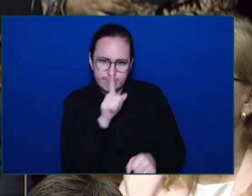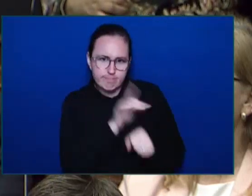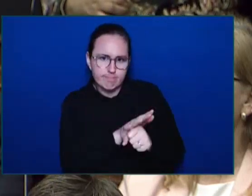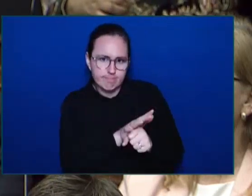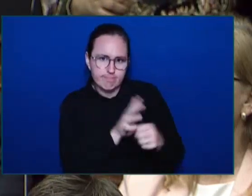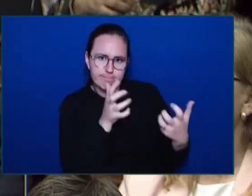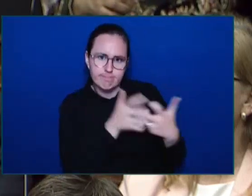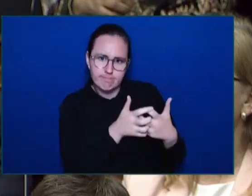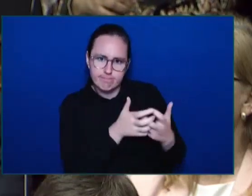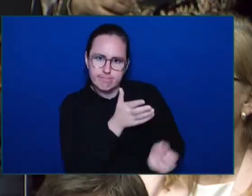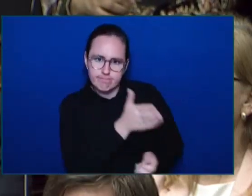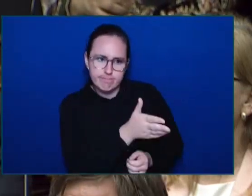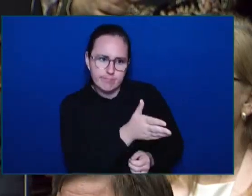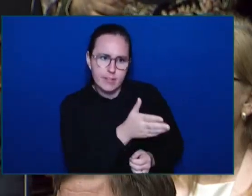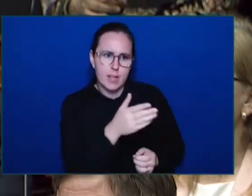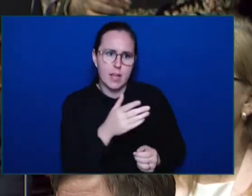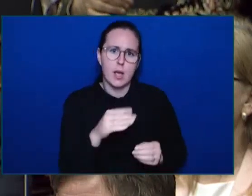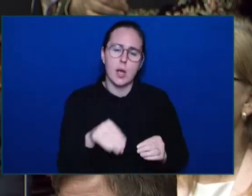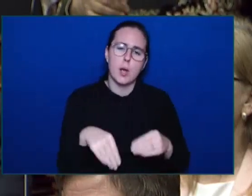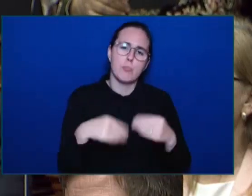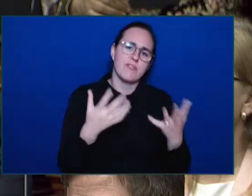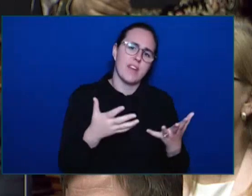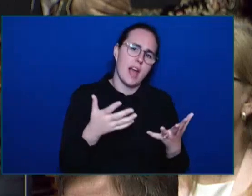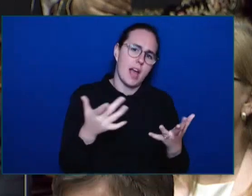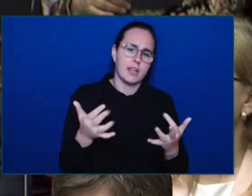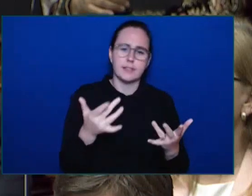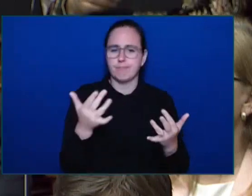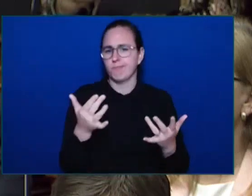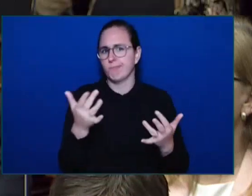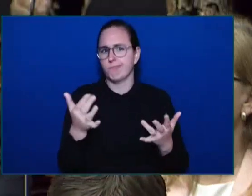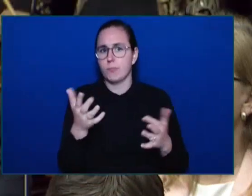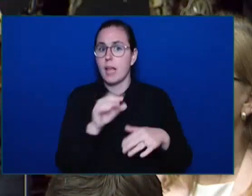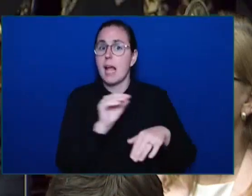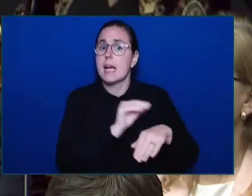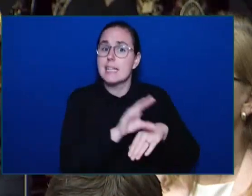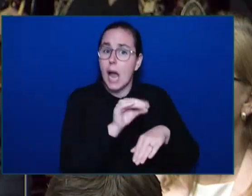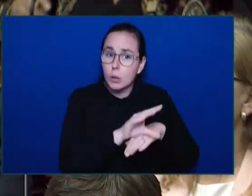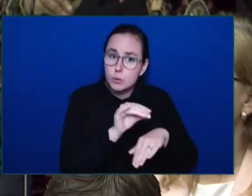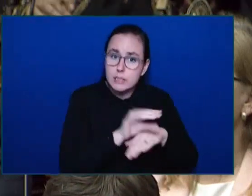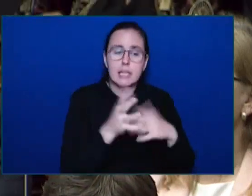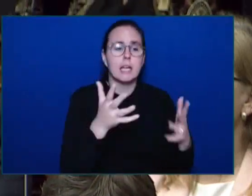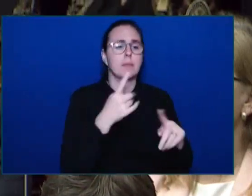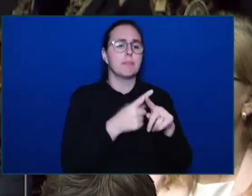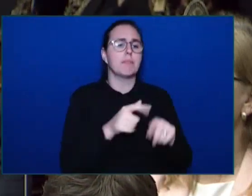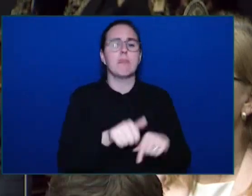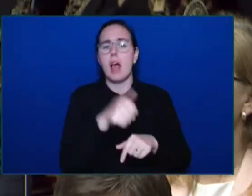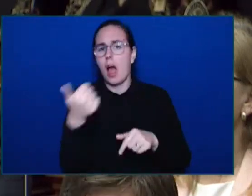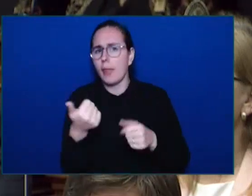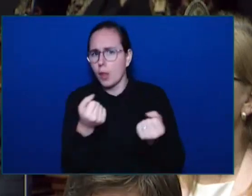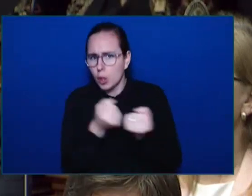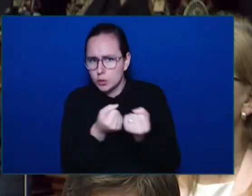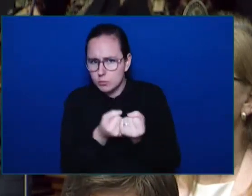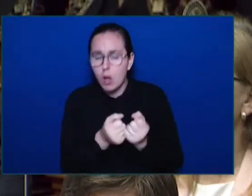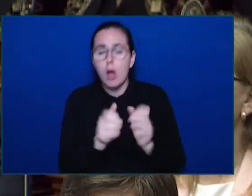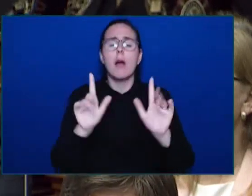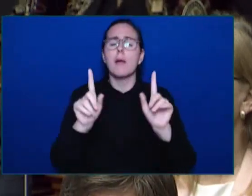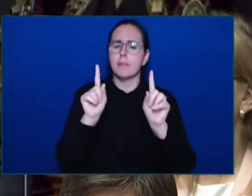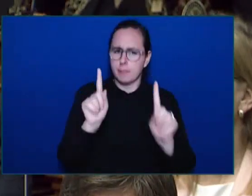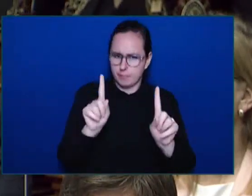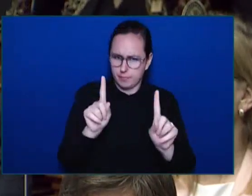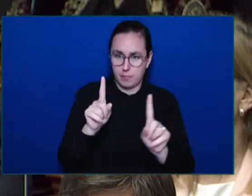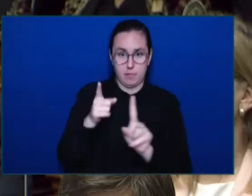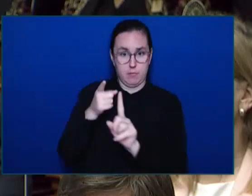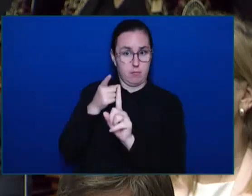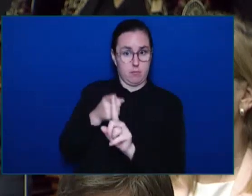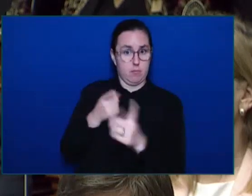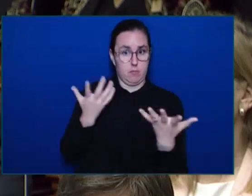counseling services and other supports. But Mr. Speaker, again, SFU is taking leadership. They've hired a special advisor that